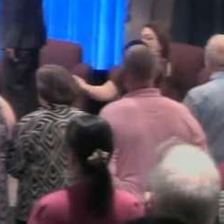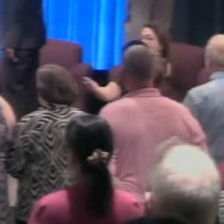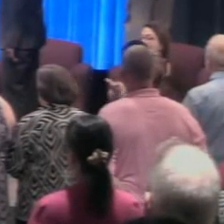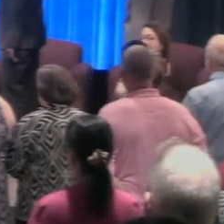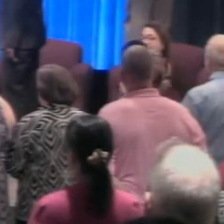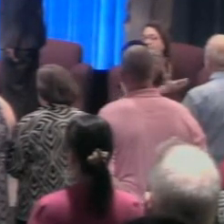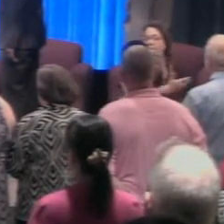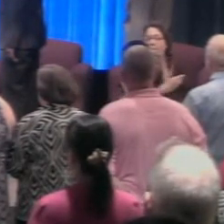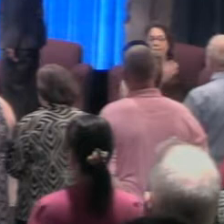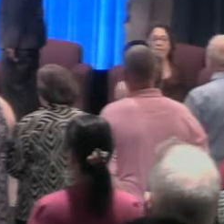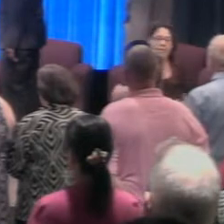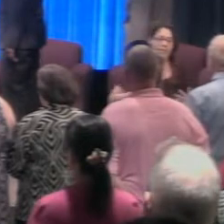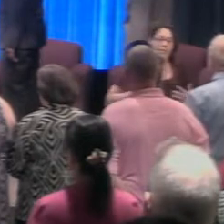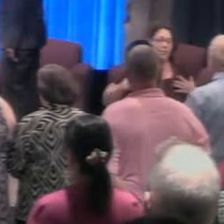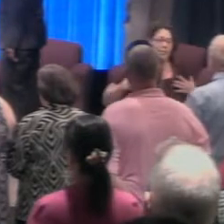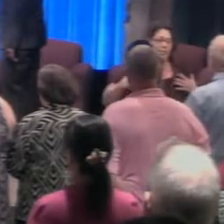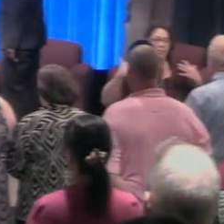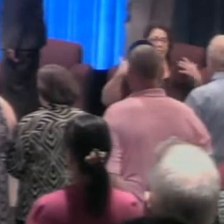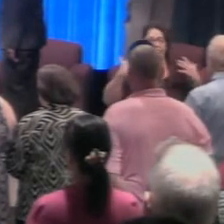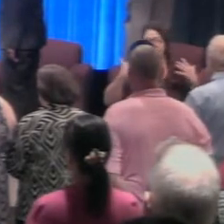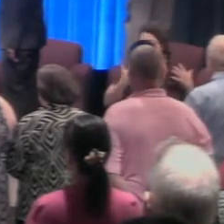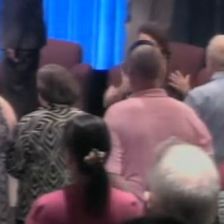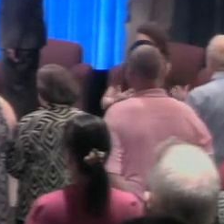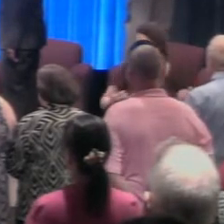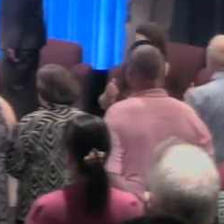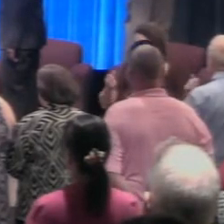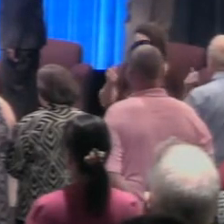home of the